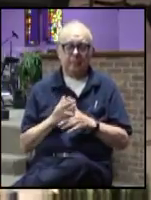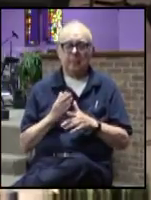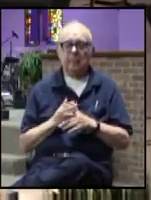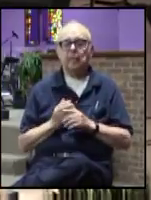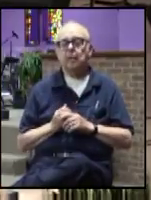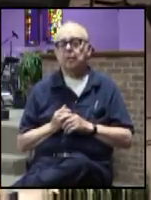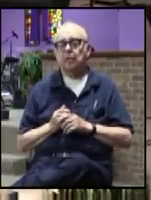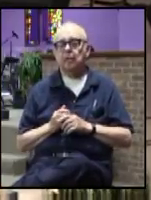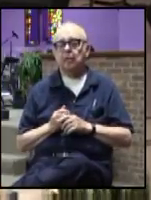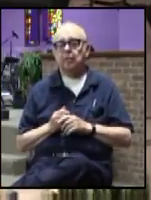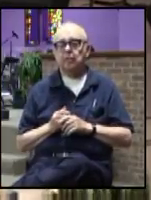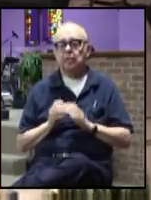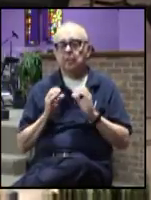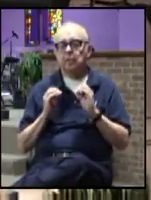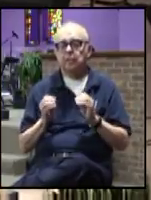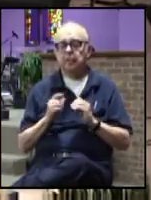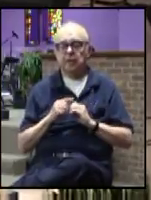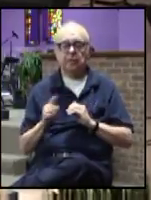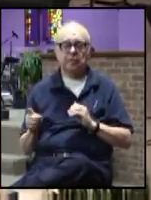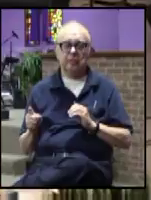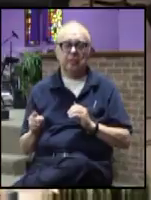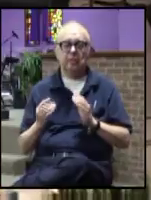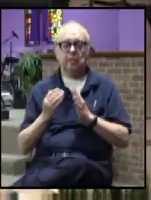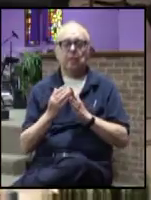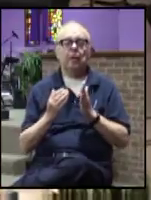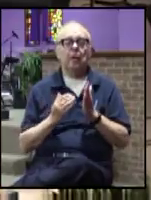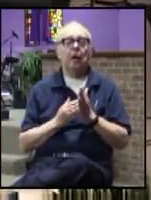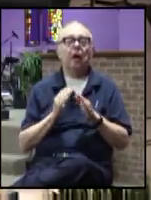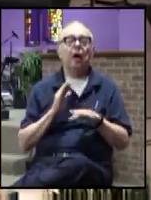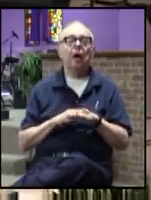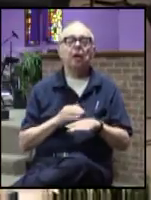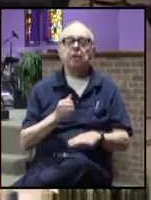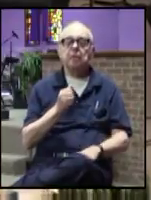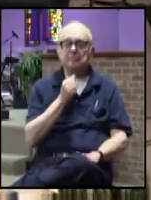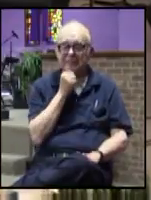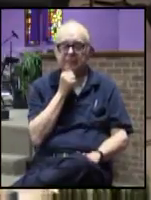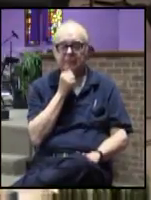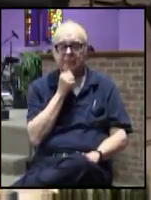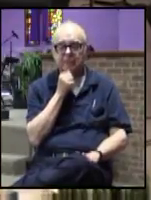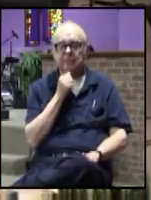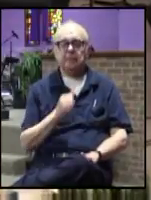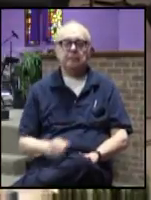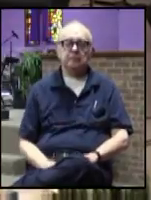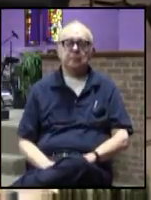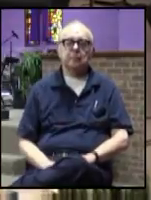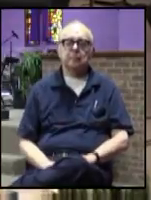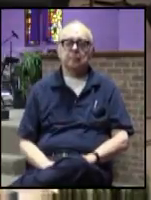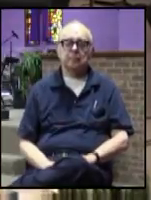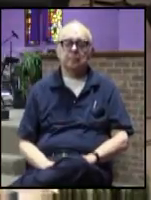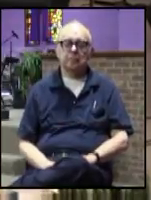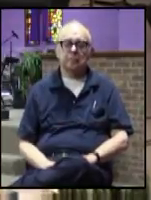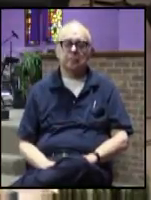that interruption to teach them a lesson on patience.